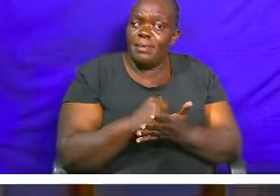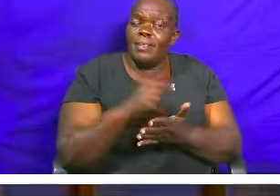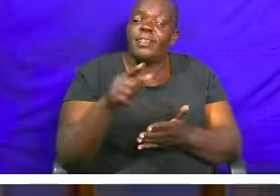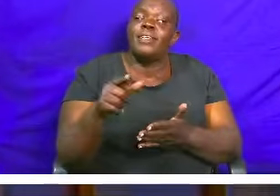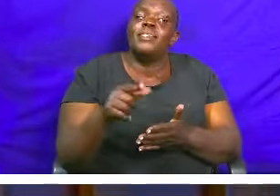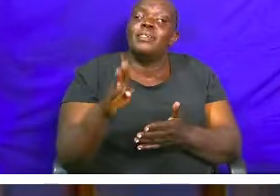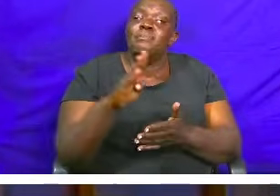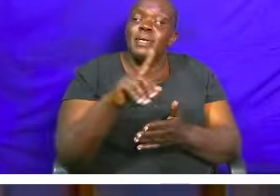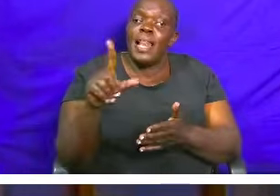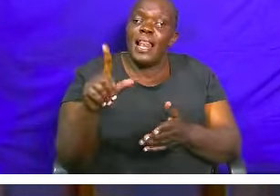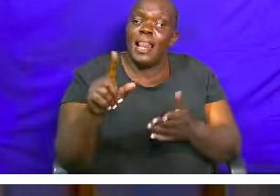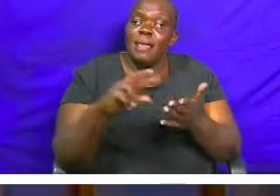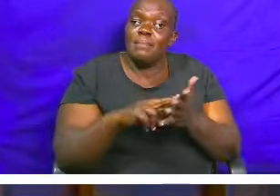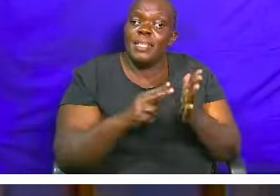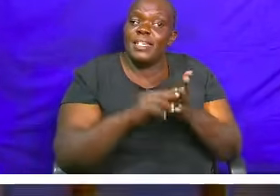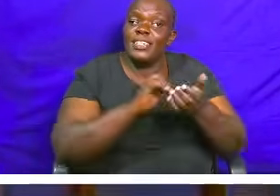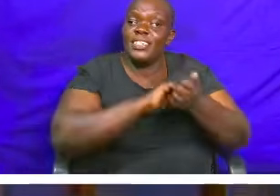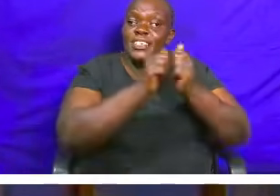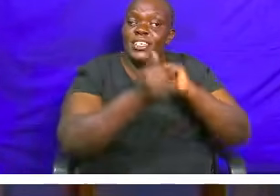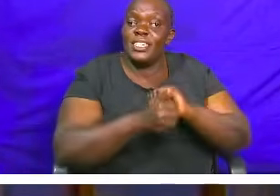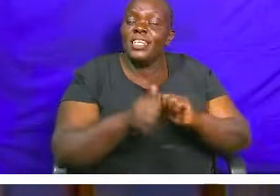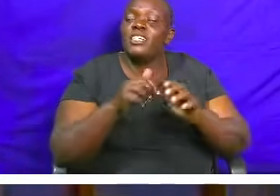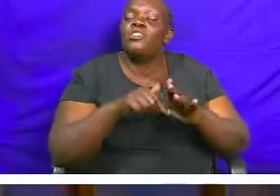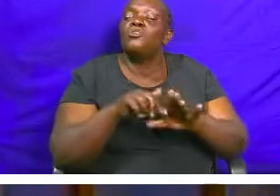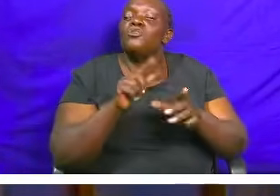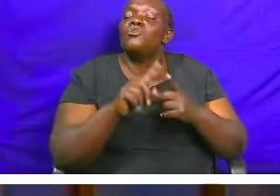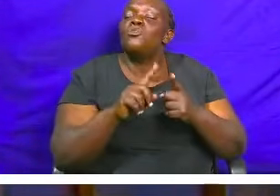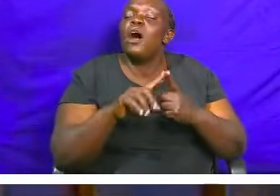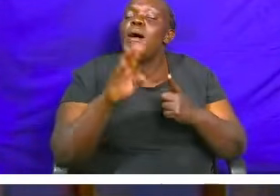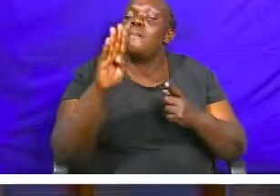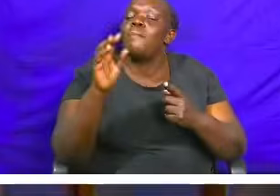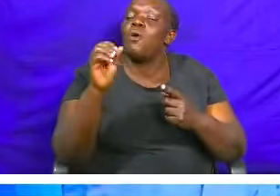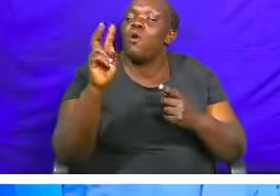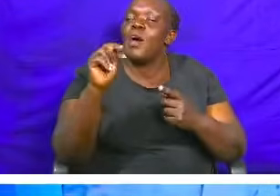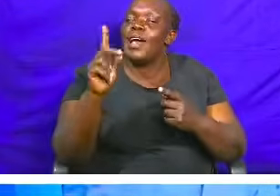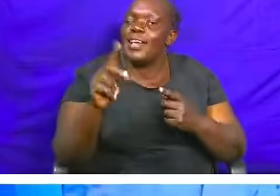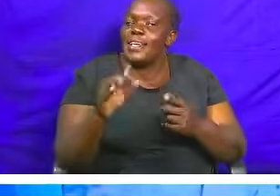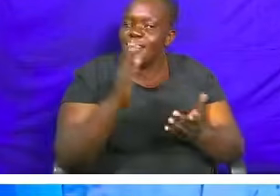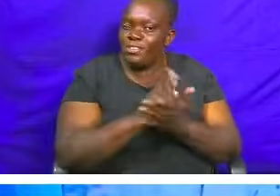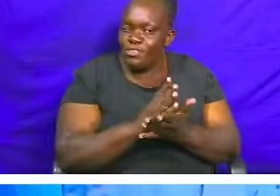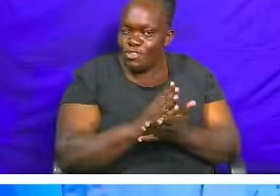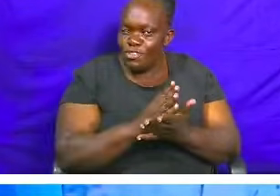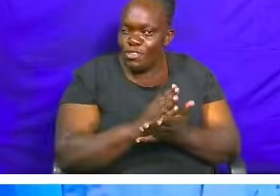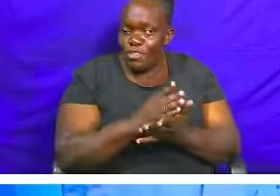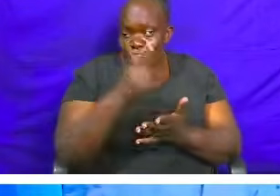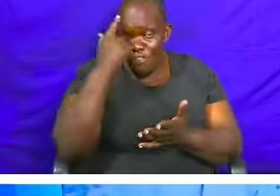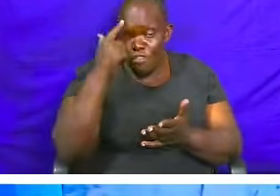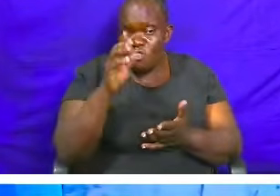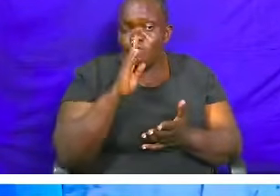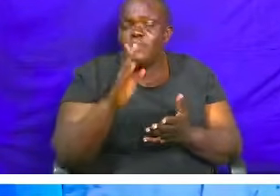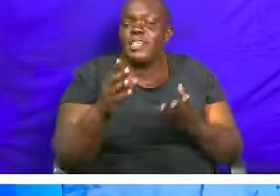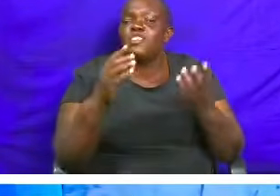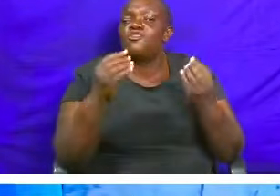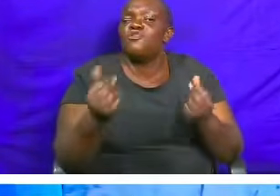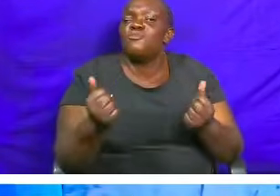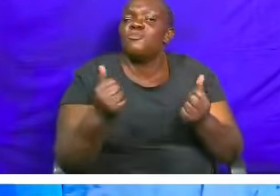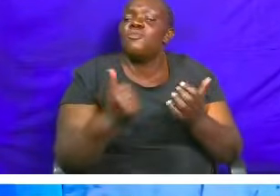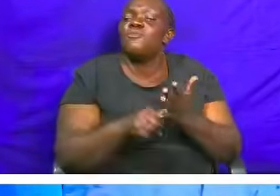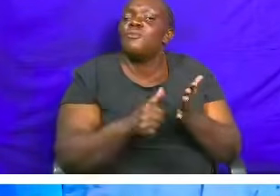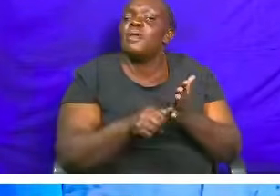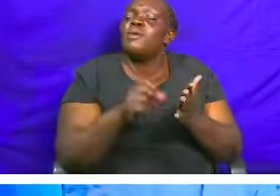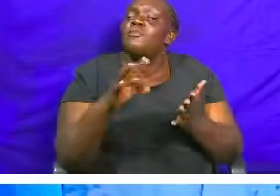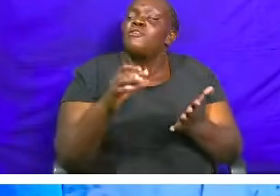was later converted into a bond. Really? Yes. Well, it could be. Because it had to be unwound. Yeah. And here we have a problem of